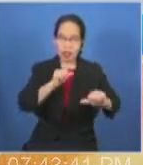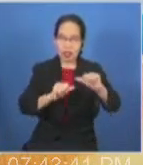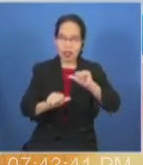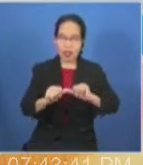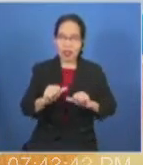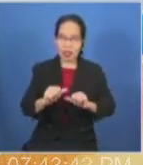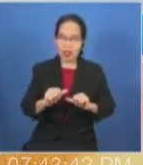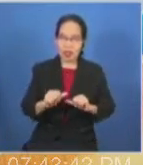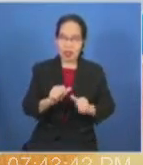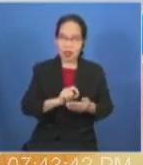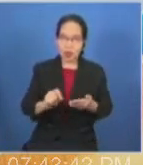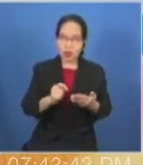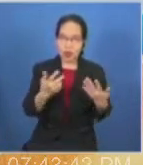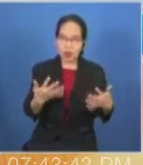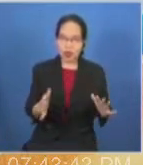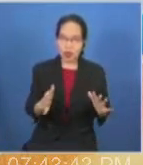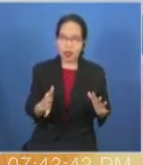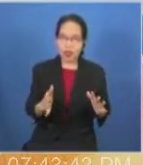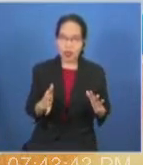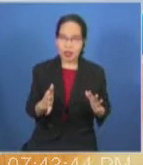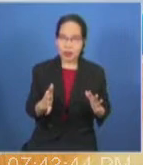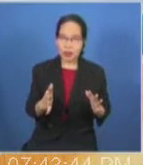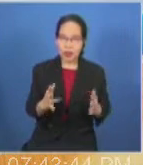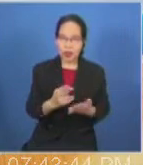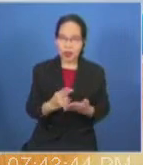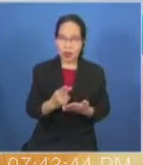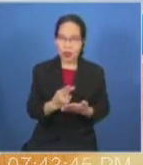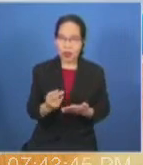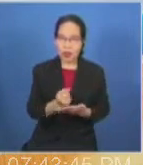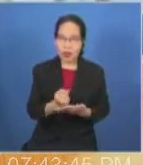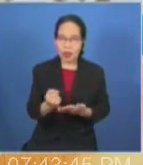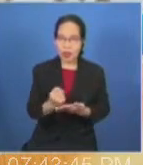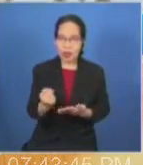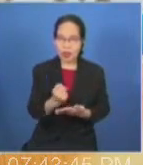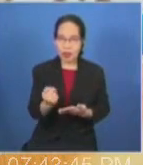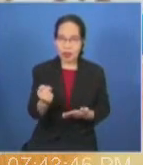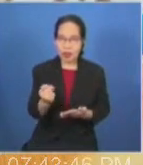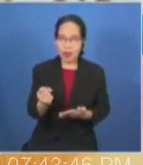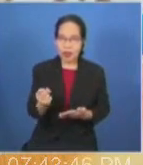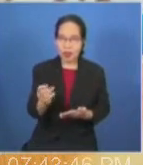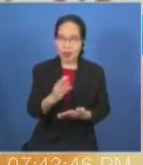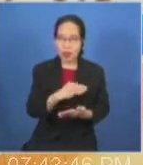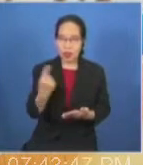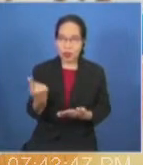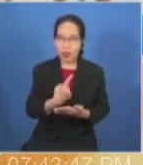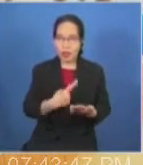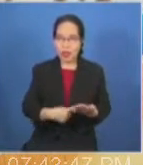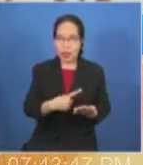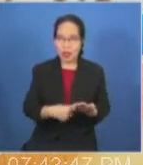Things that even before they were discovered by science, they were already written in the Holy